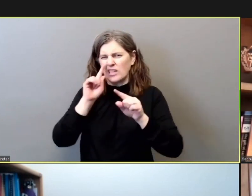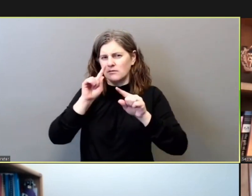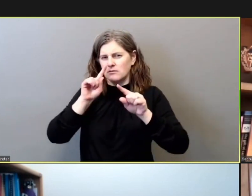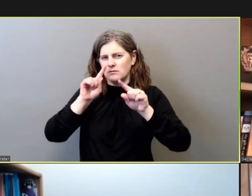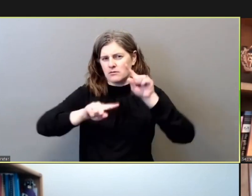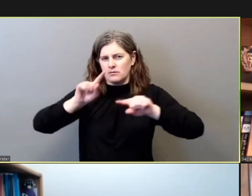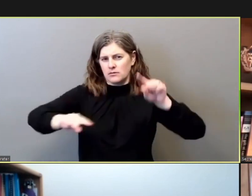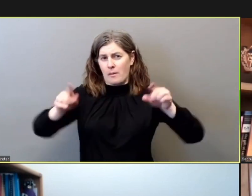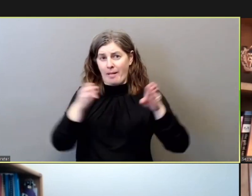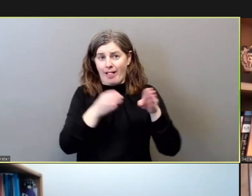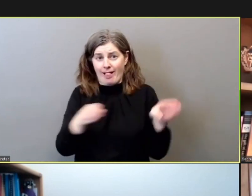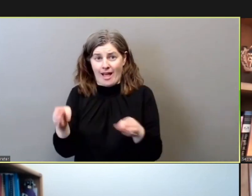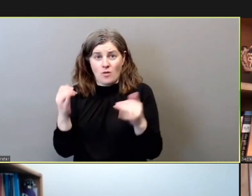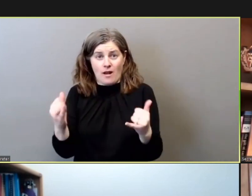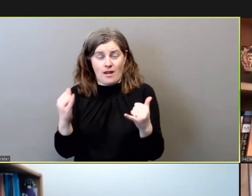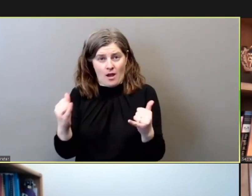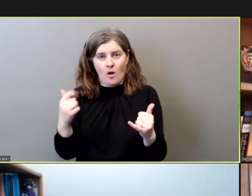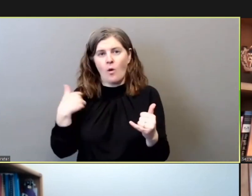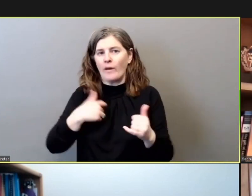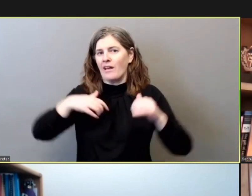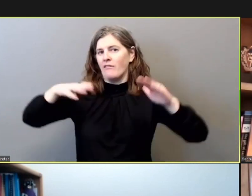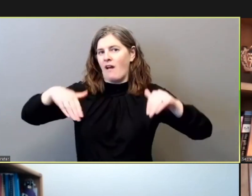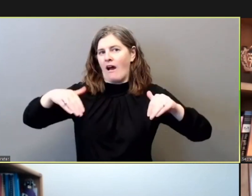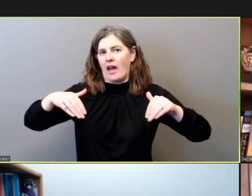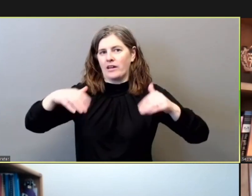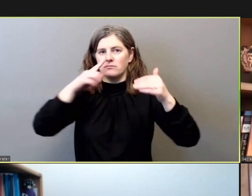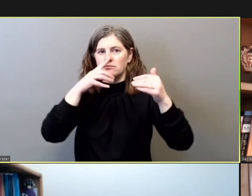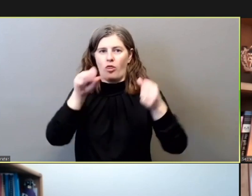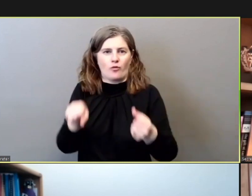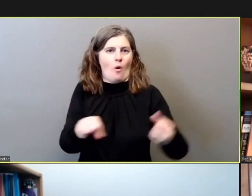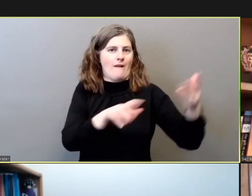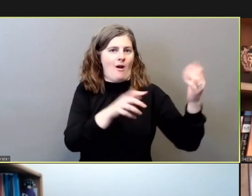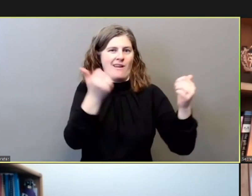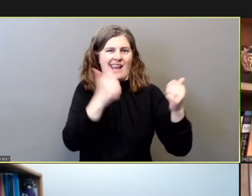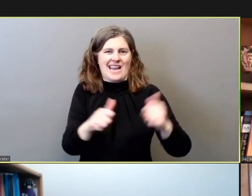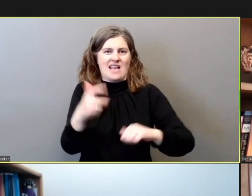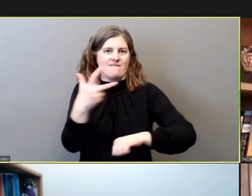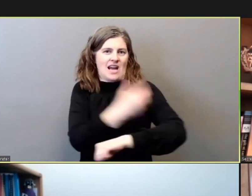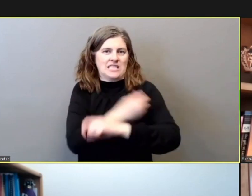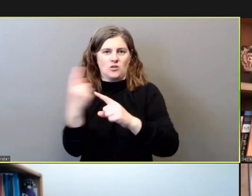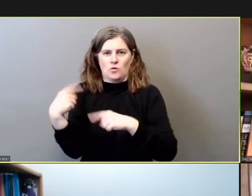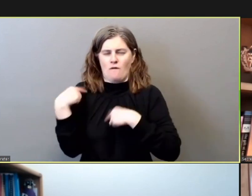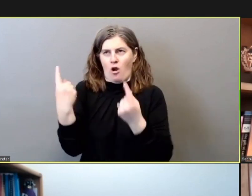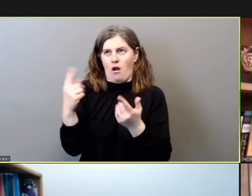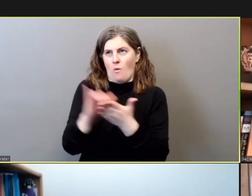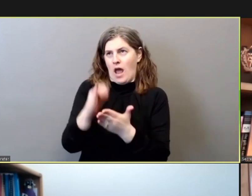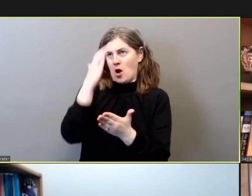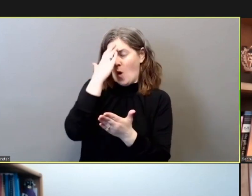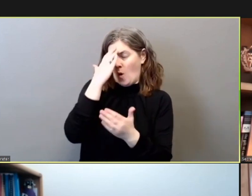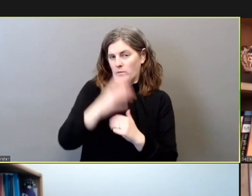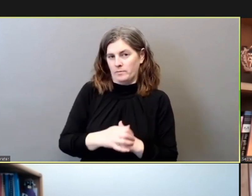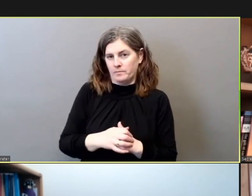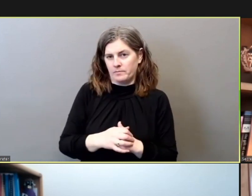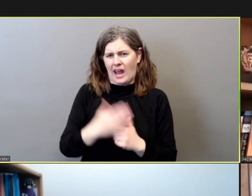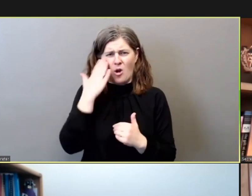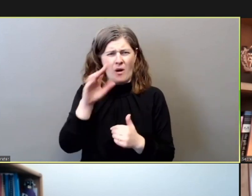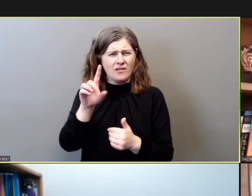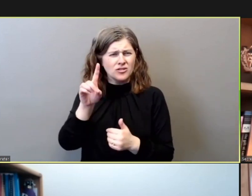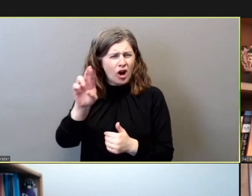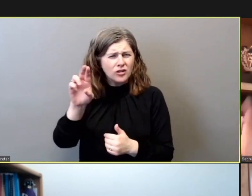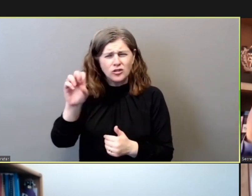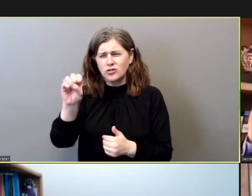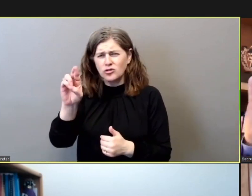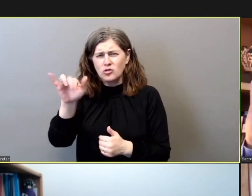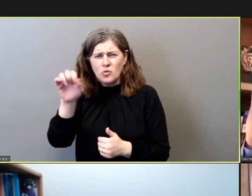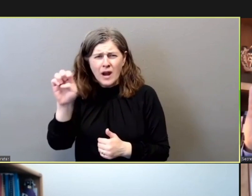plan at this point. And we've not discarded any vaccine to date that I'm aware of. I don't know if Dr. Scrace